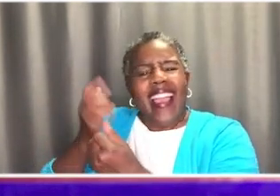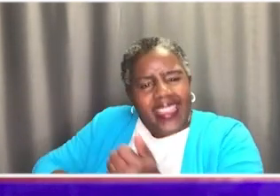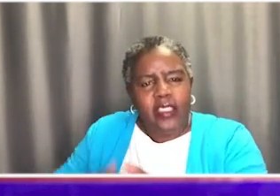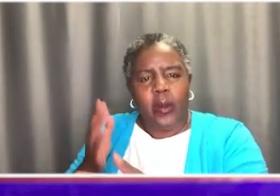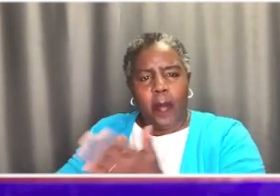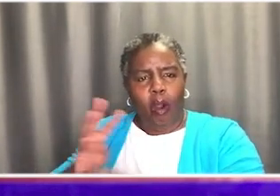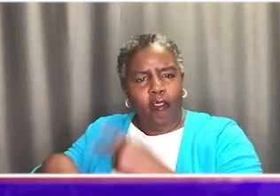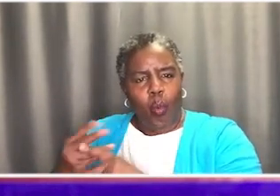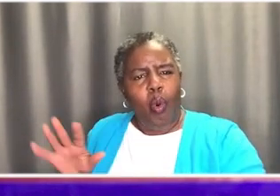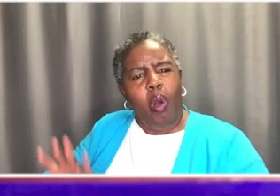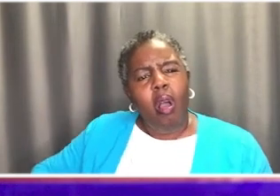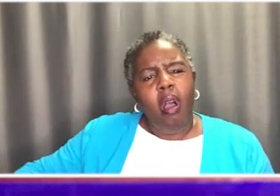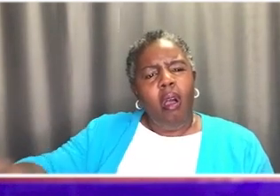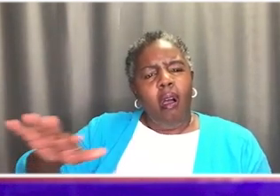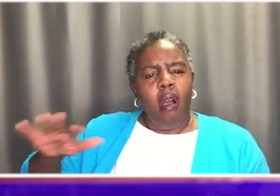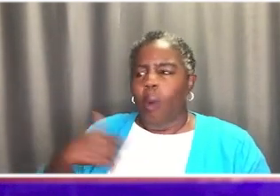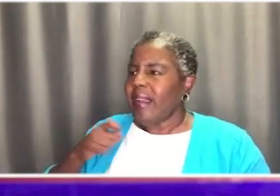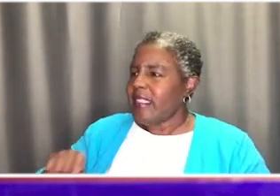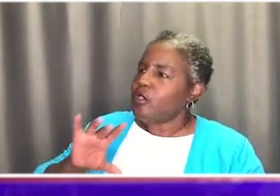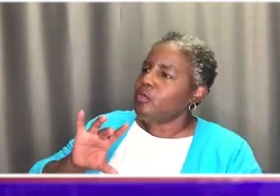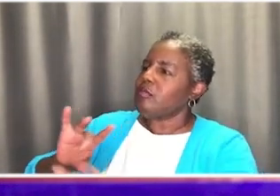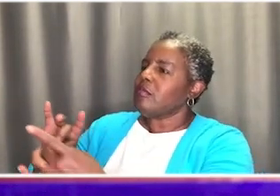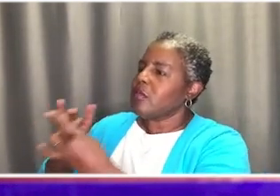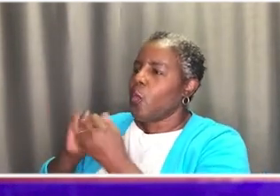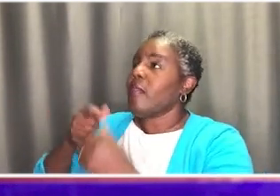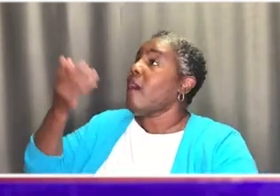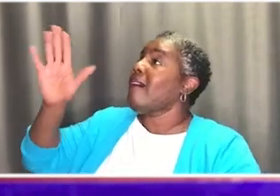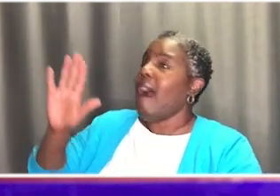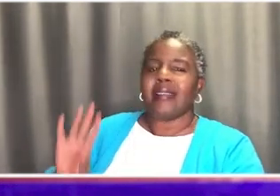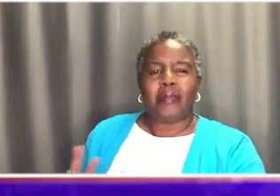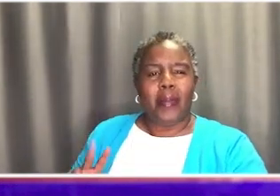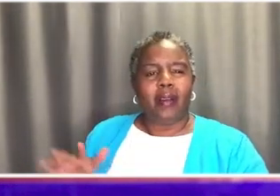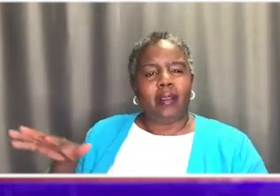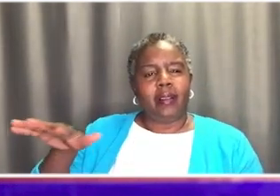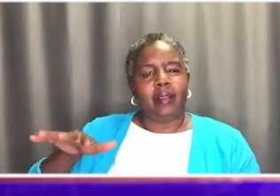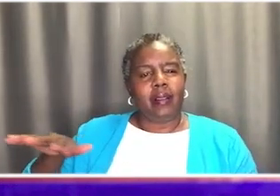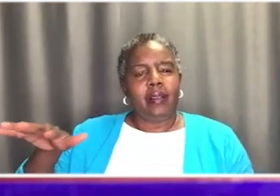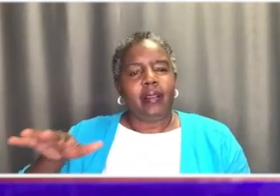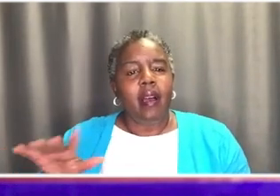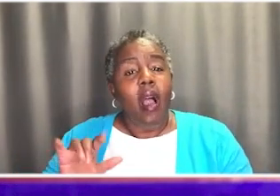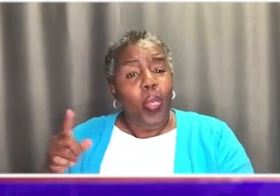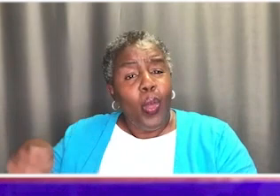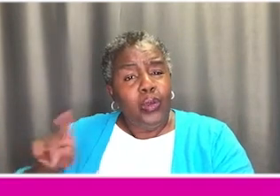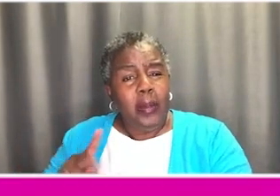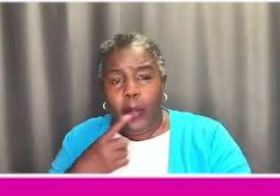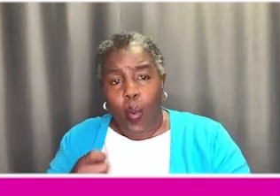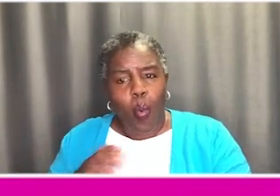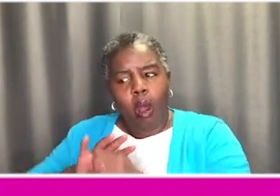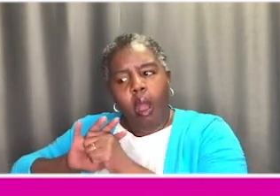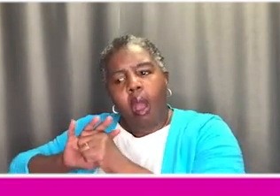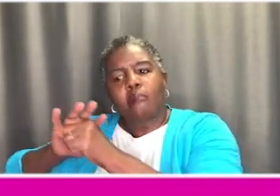cranny and connect with God's people. And those are the ones who are